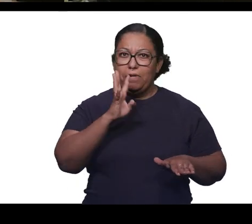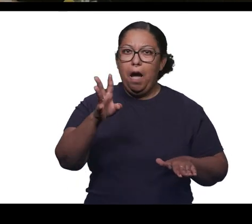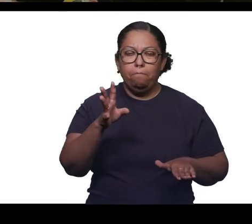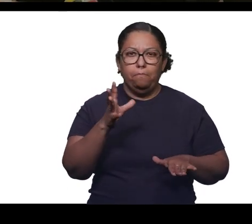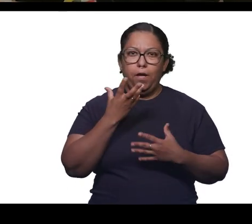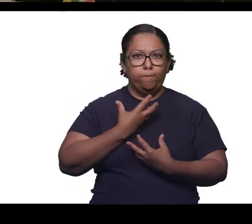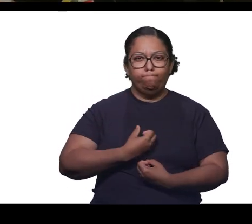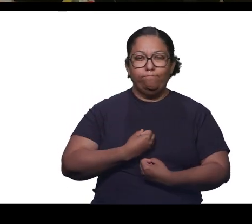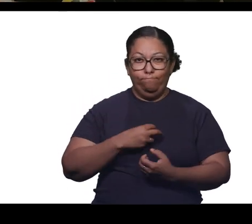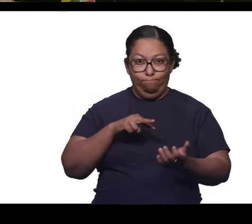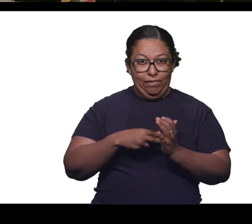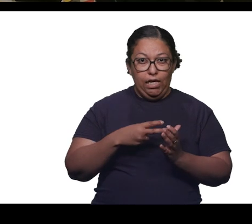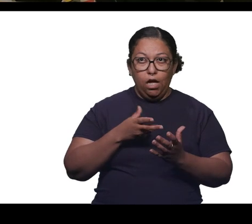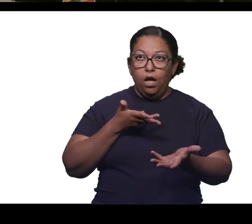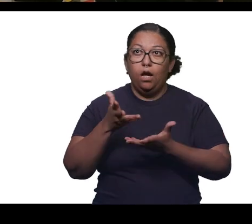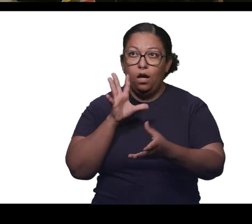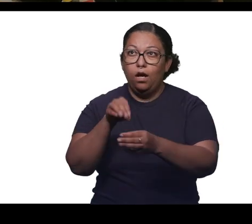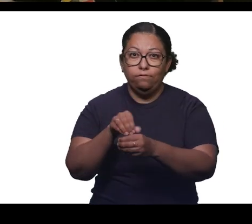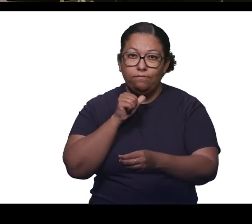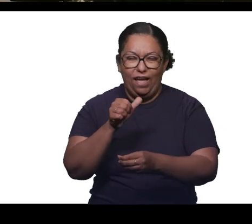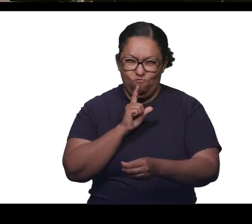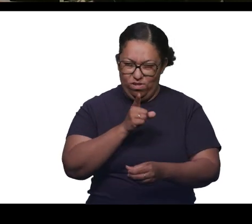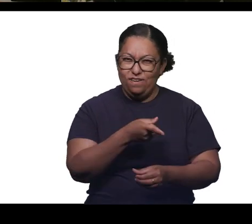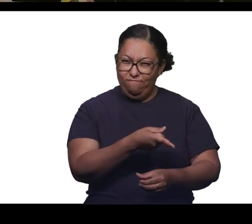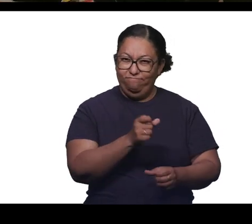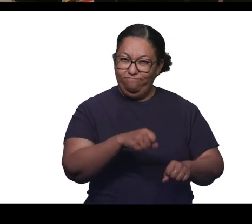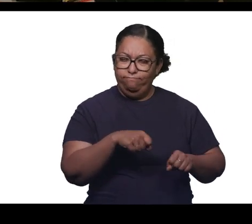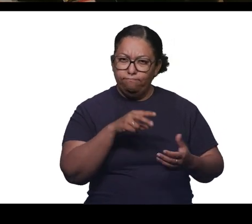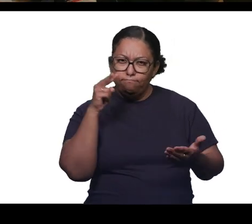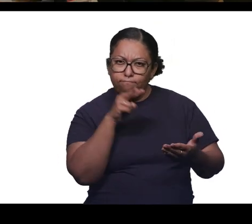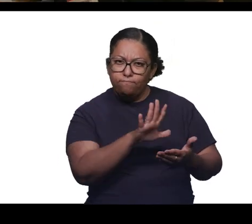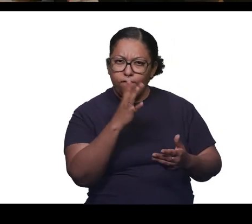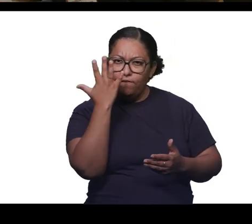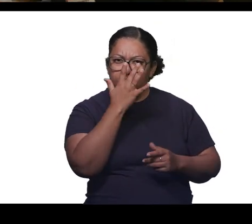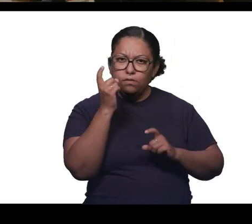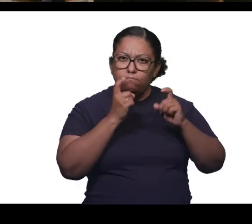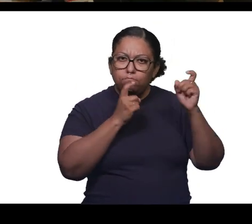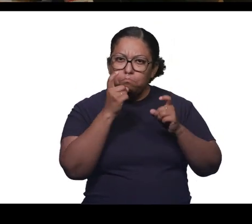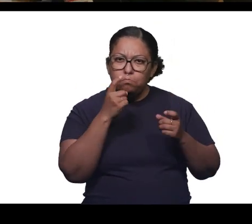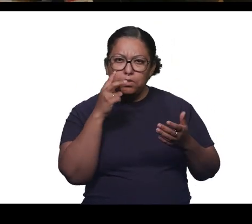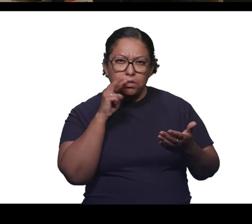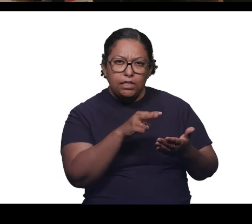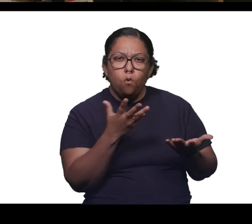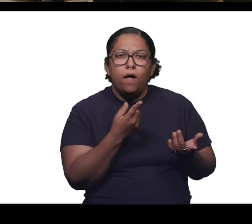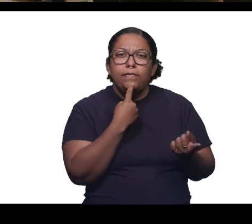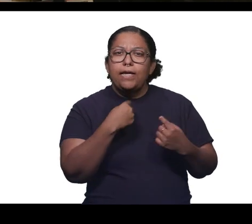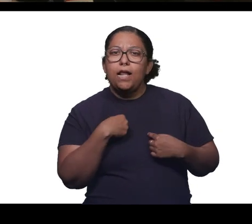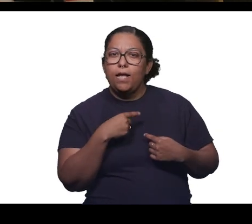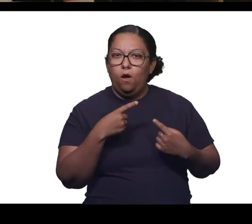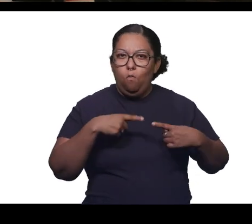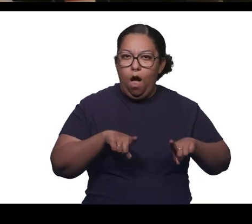you. Check out their facial expressions. Check out, what are they telling you nonverbally? Maybe they're, crossing their arms like the girl in